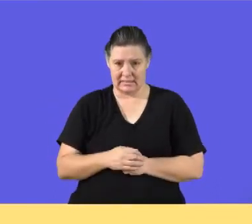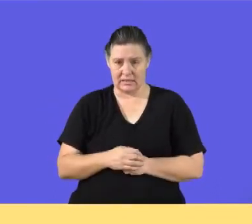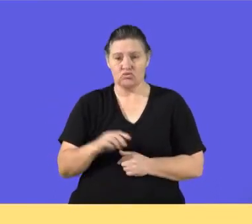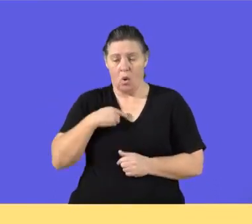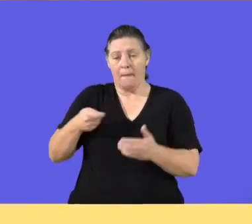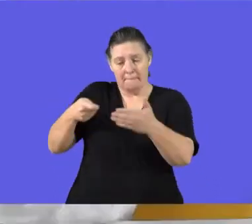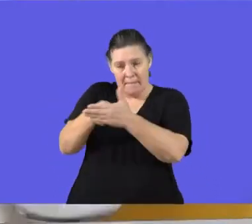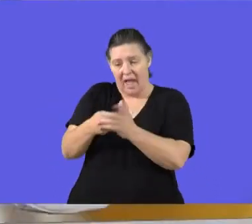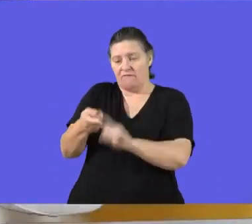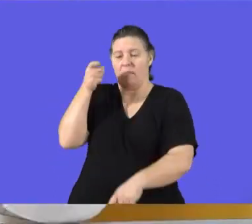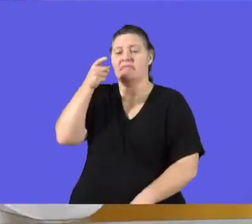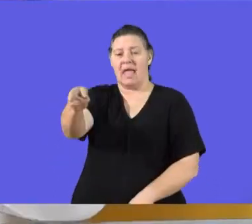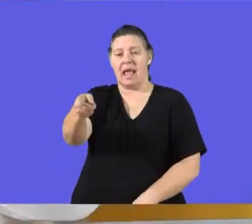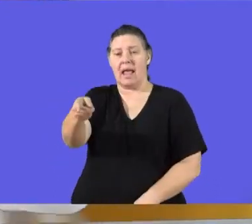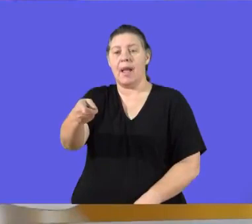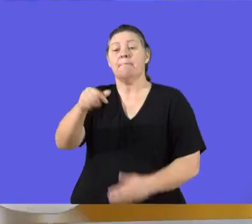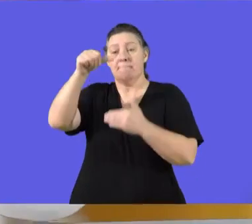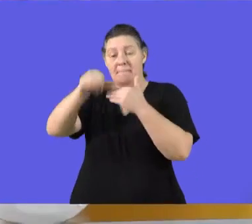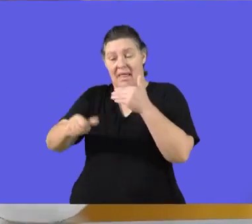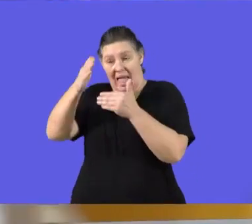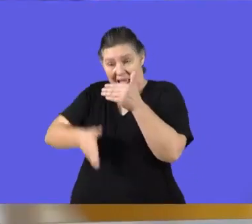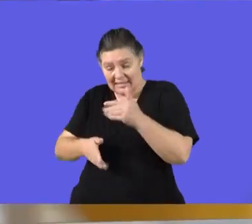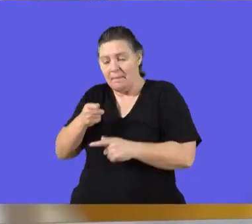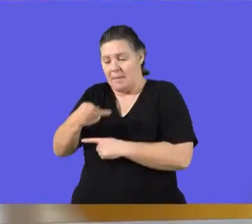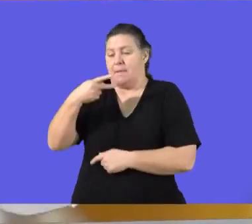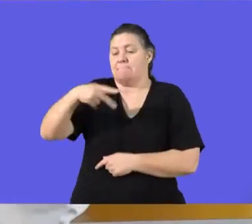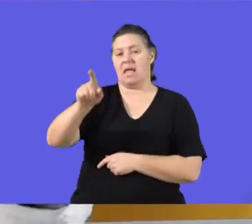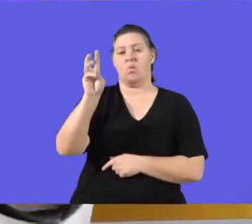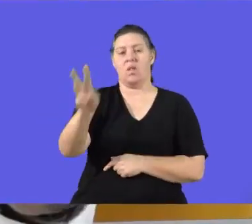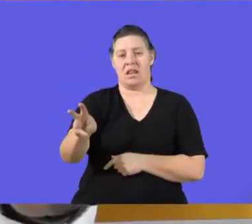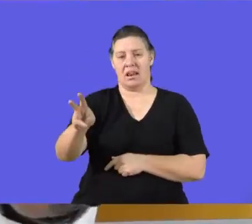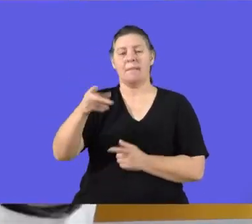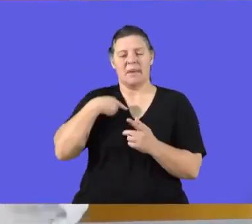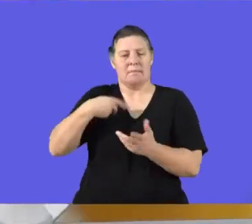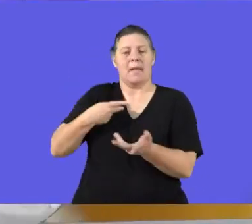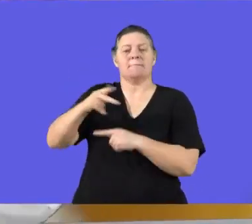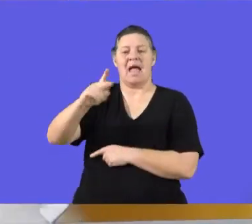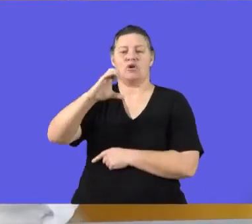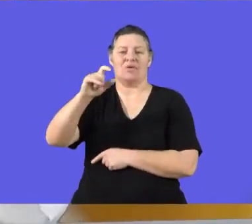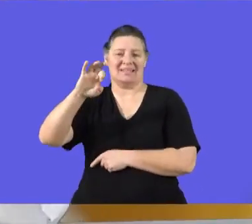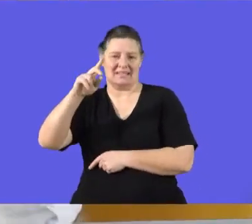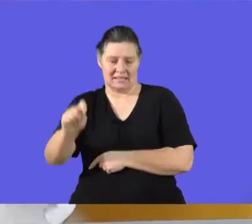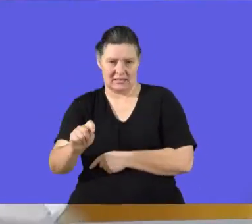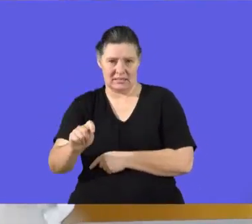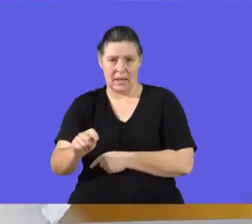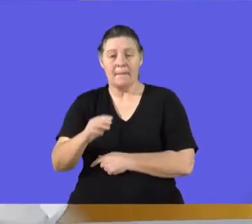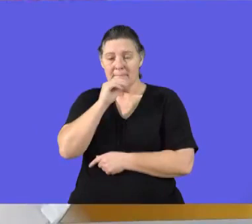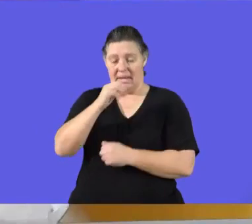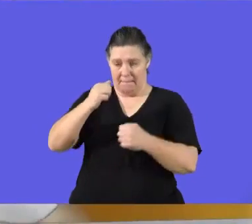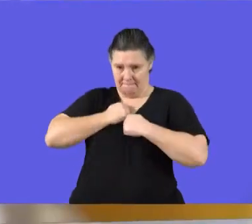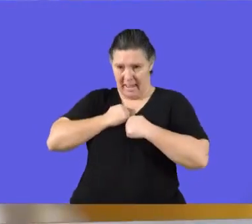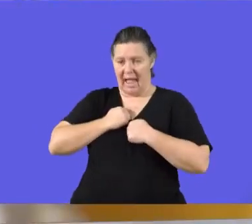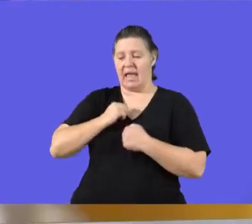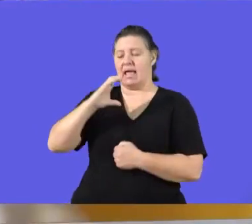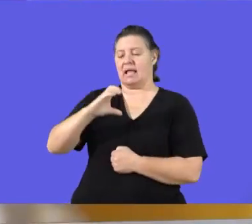to. So we can also buy on credit from an individual. When we buy on credit from an